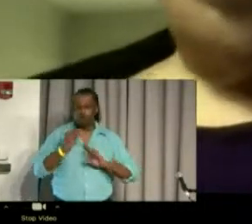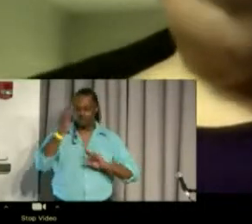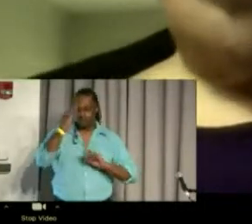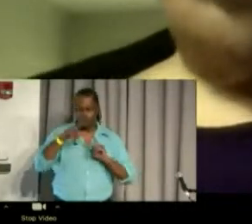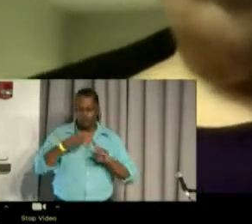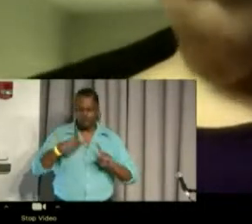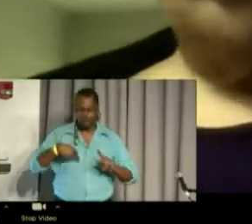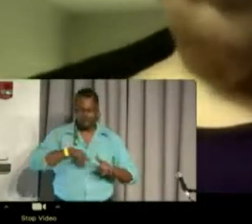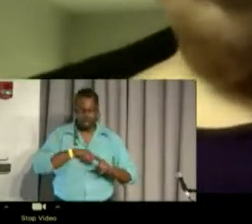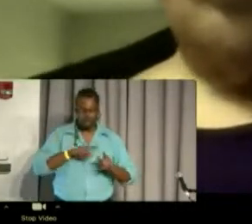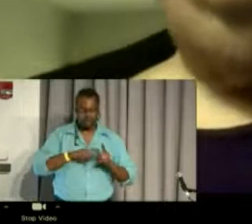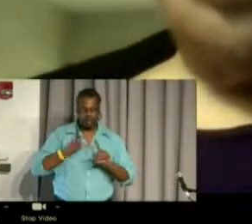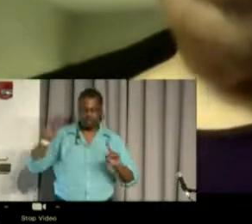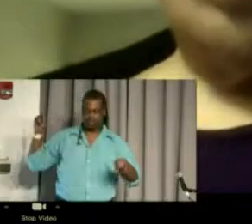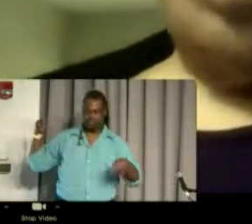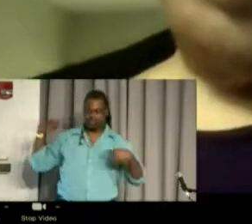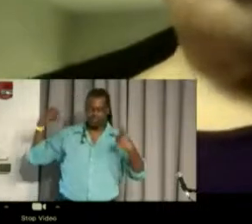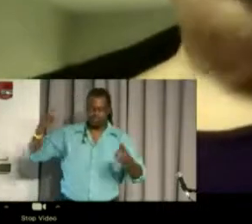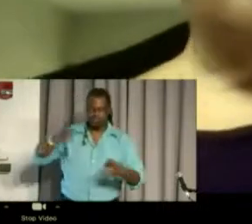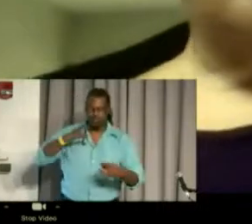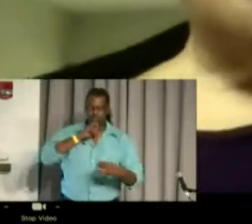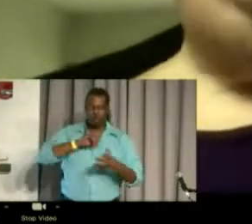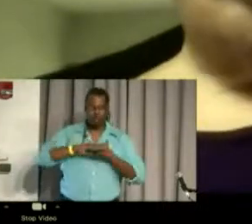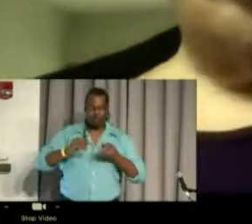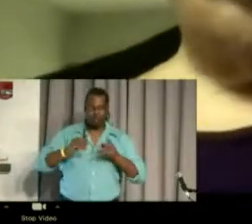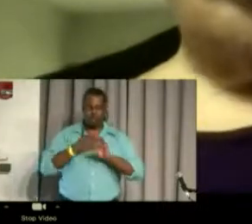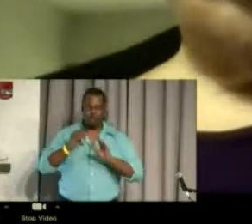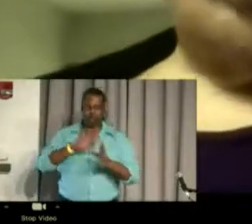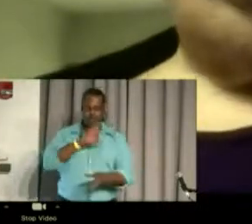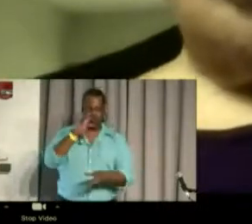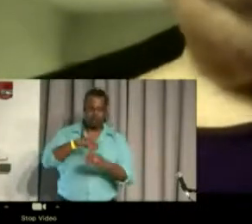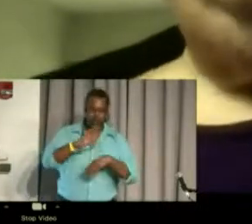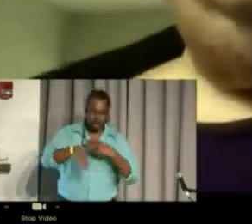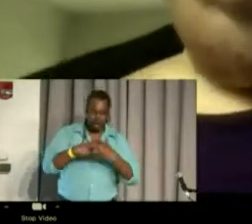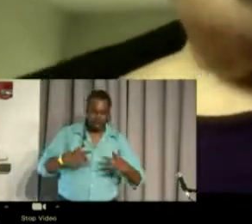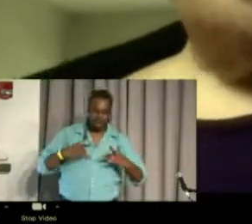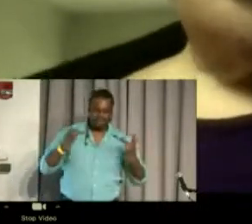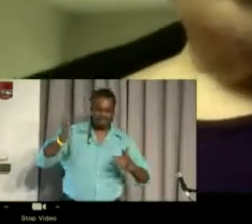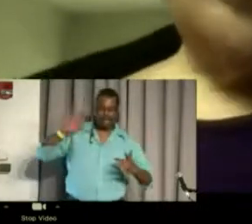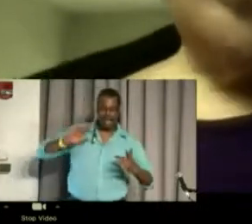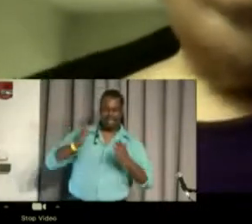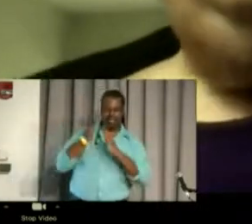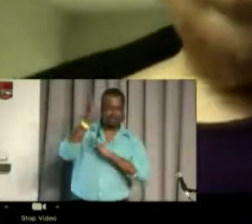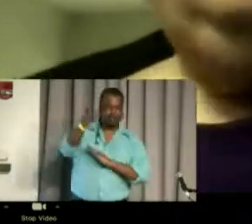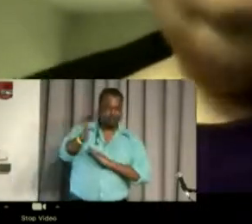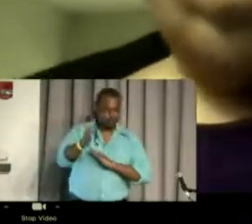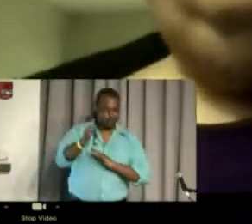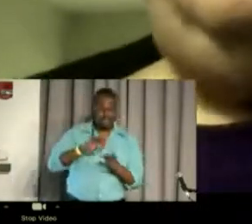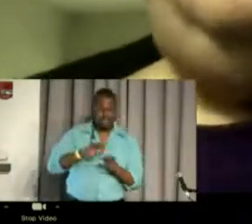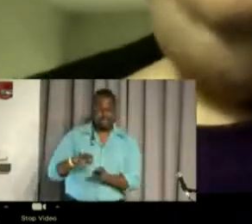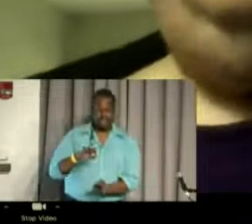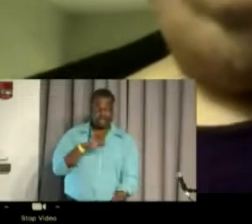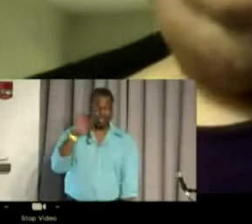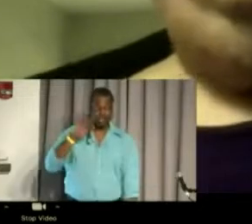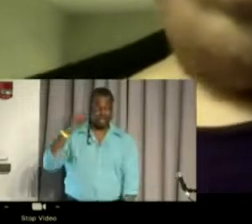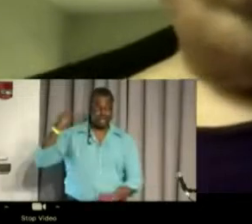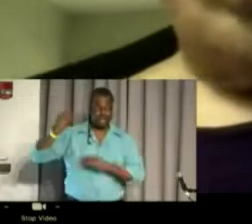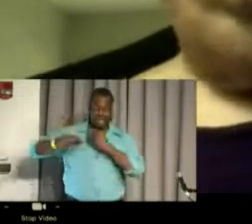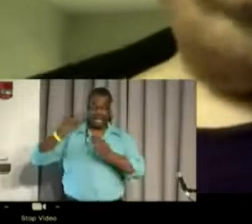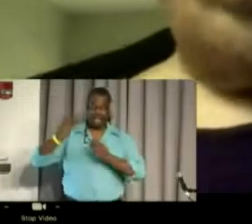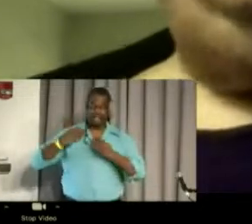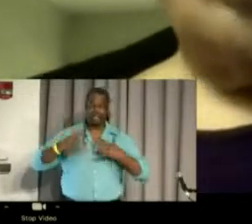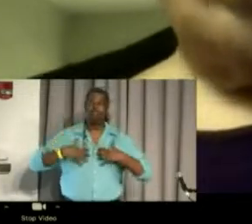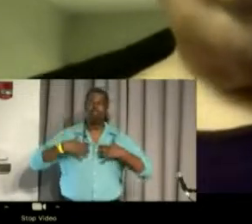time immemorial, the old stories encompass all events, past and future. The spirits of the ancestors cry out for